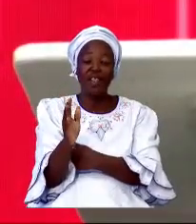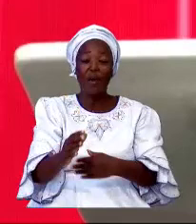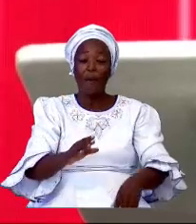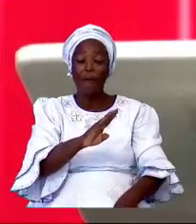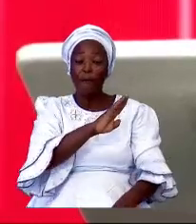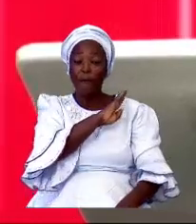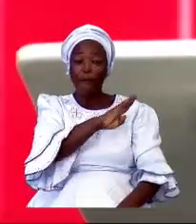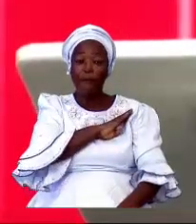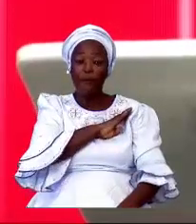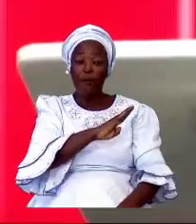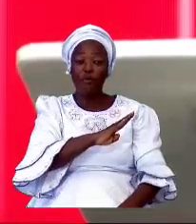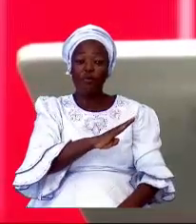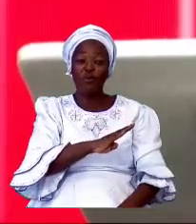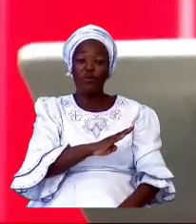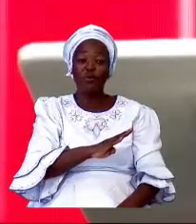conquering people of God,